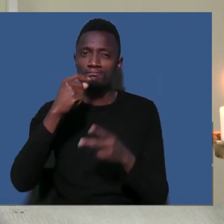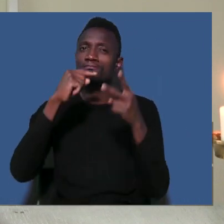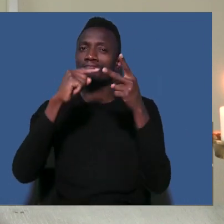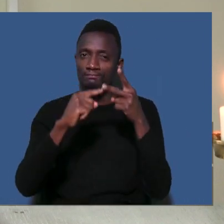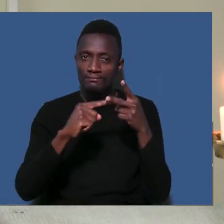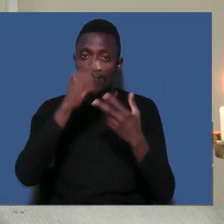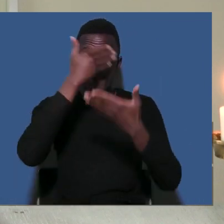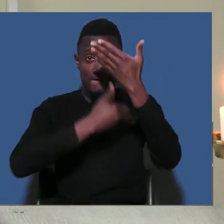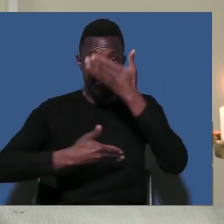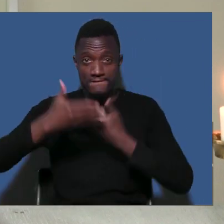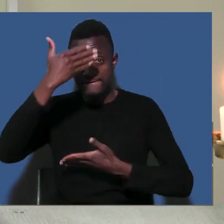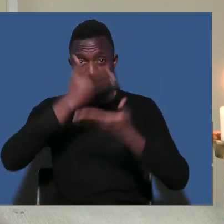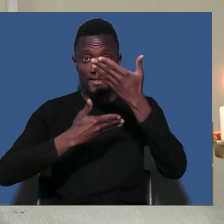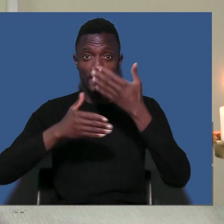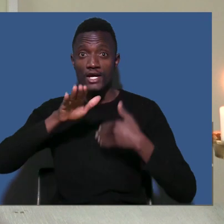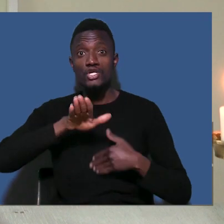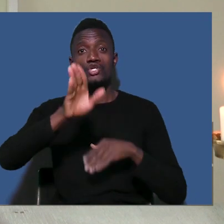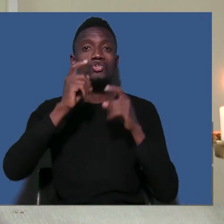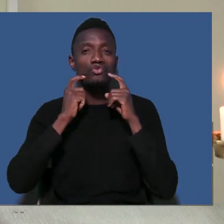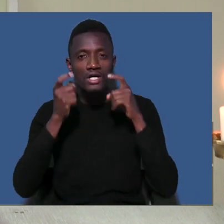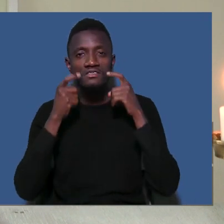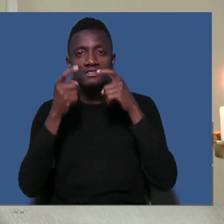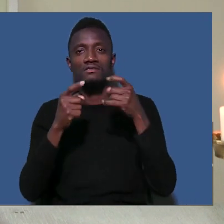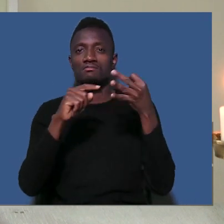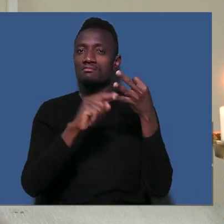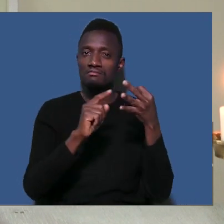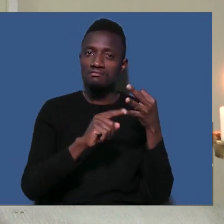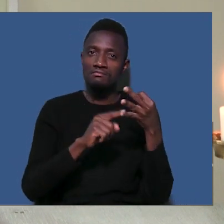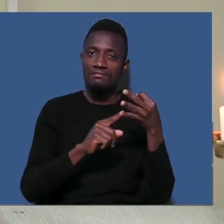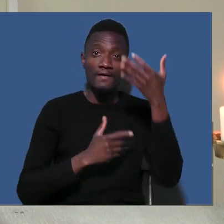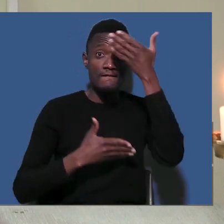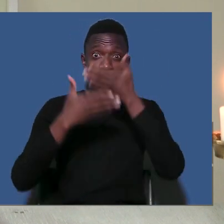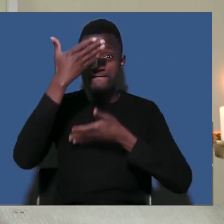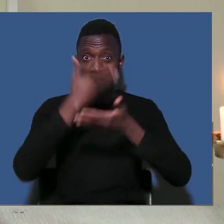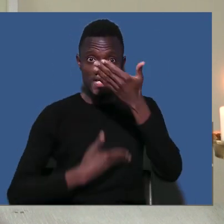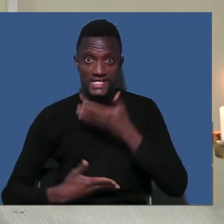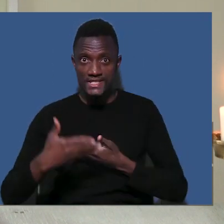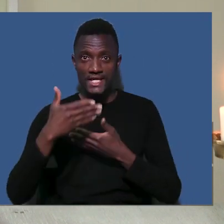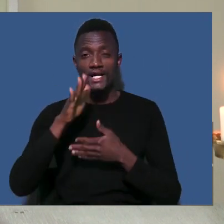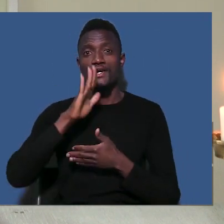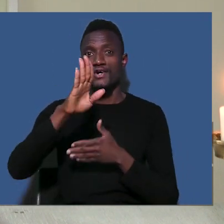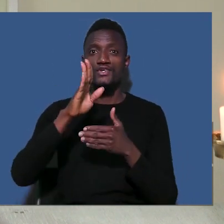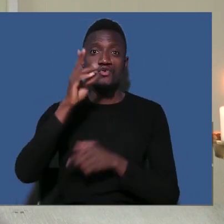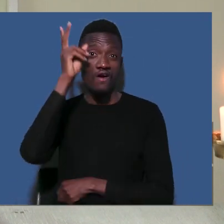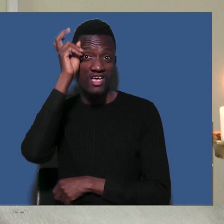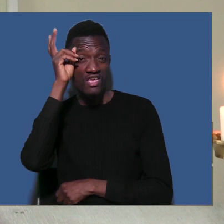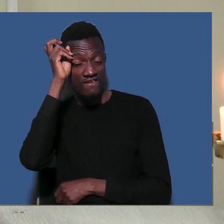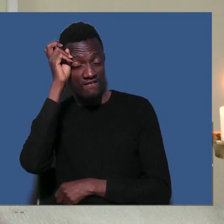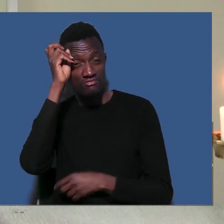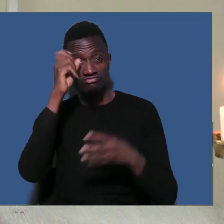at confronting your sin, and then confronting your evil, and